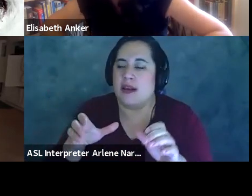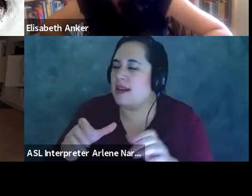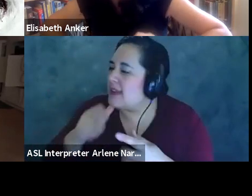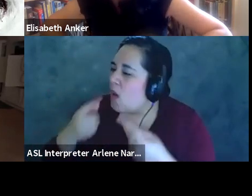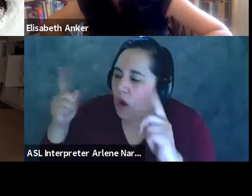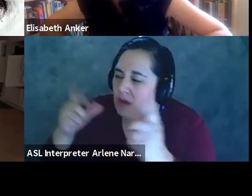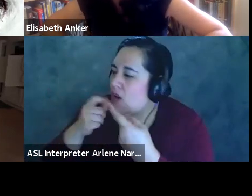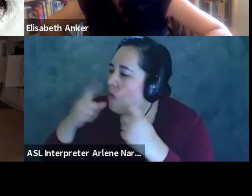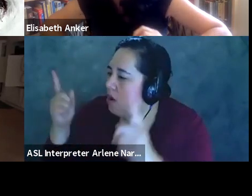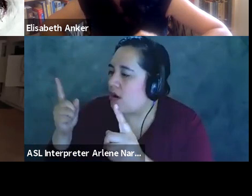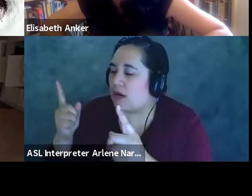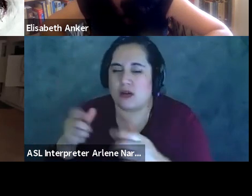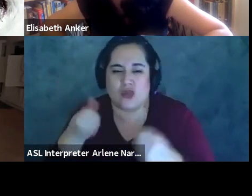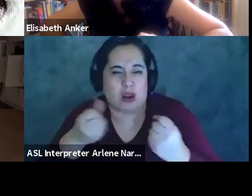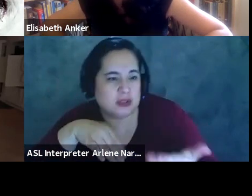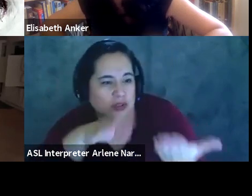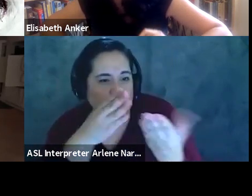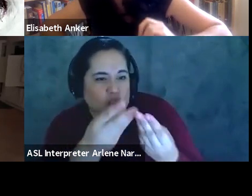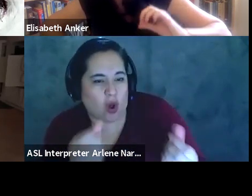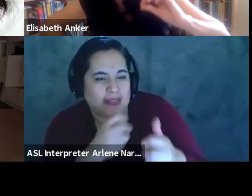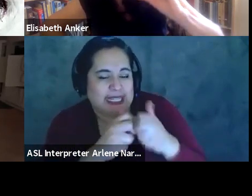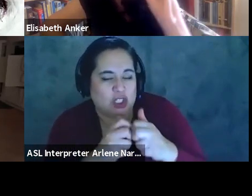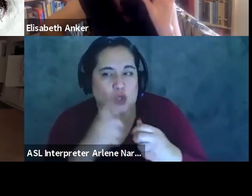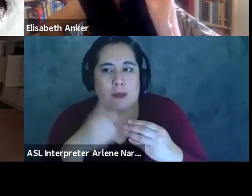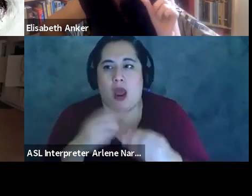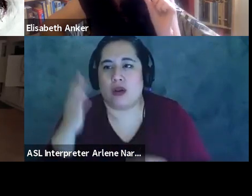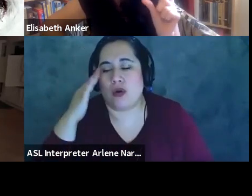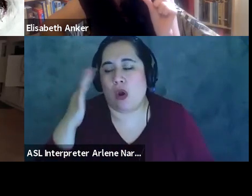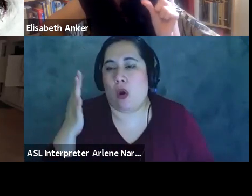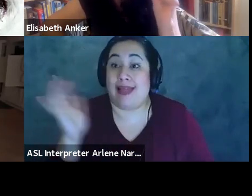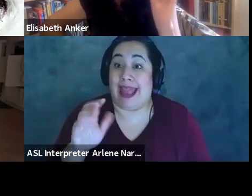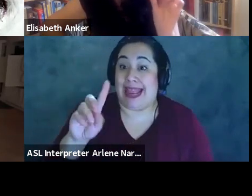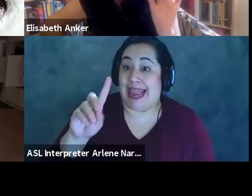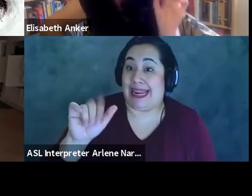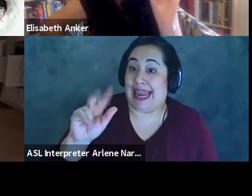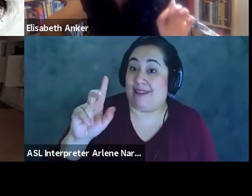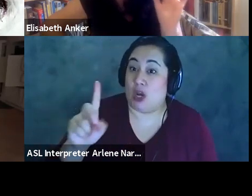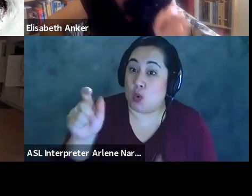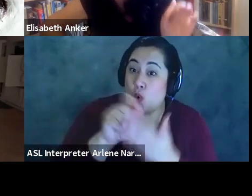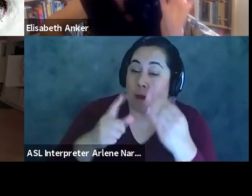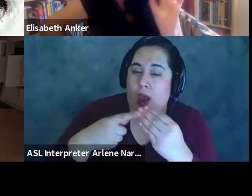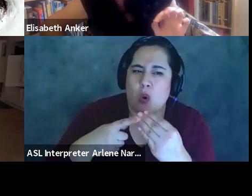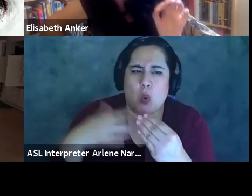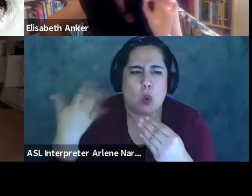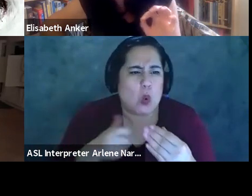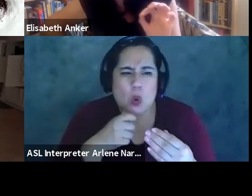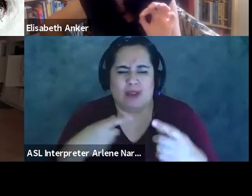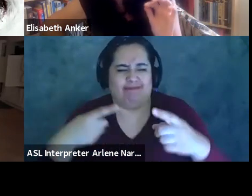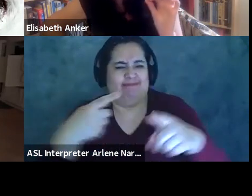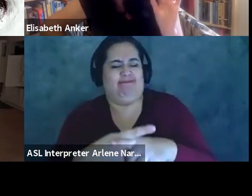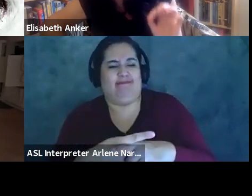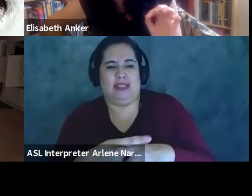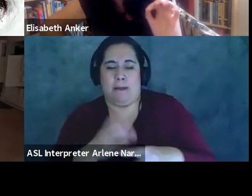to solve fundamental issues about, as David has written about, fundamentally incompatible visions of